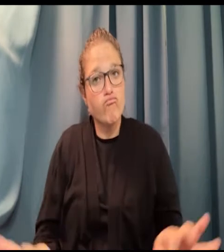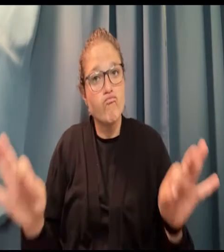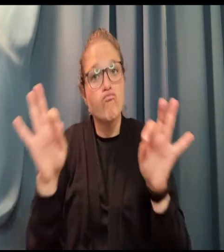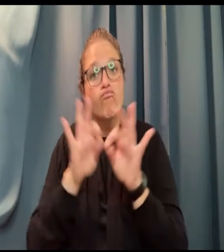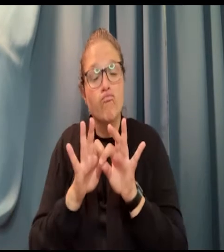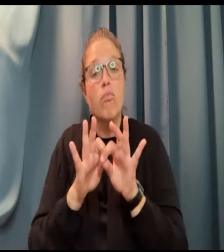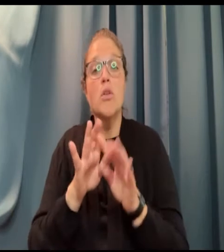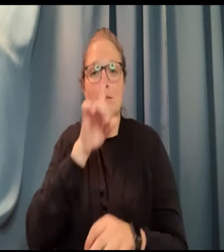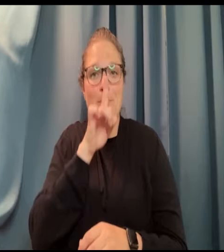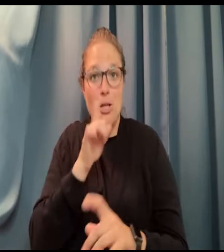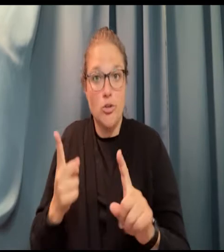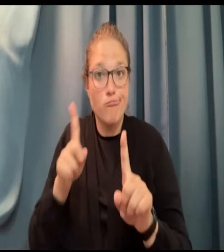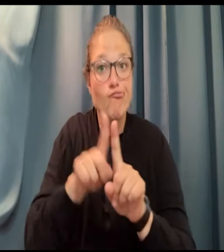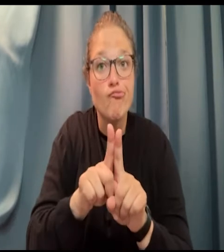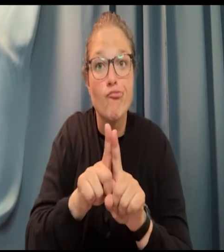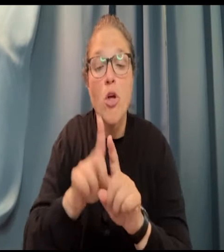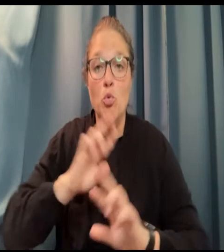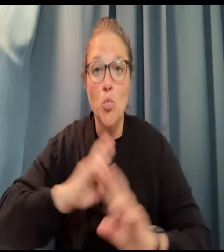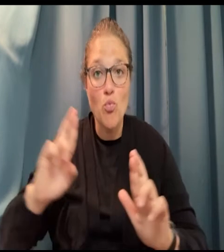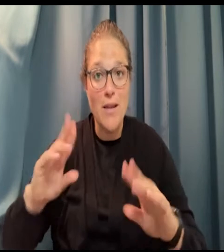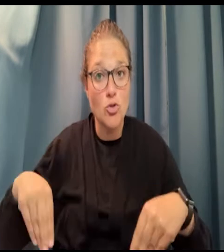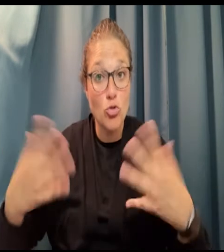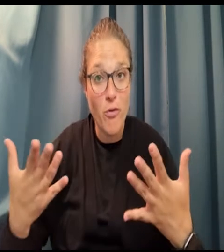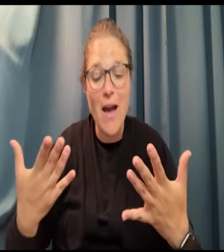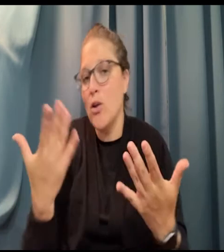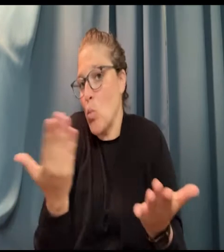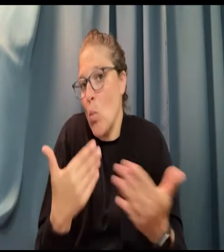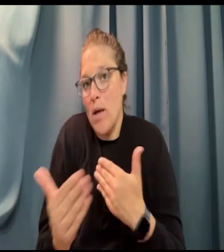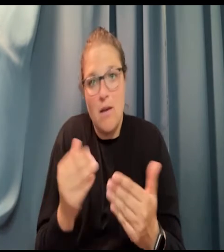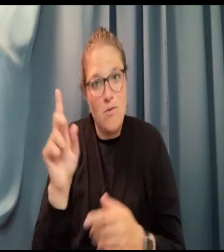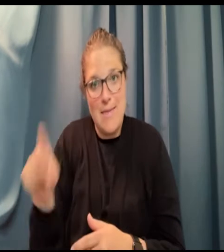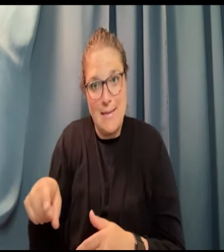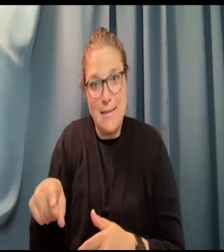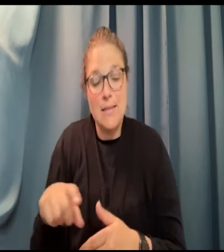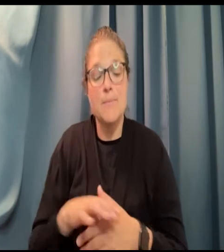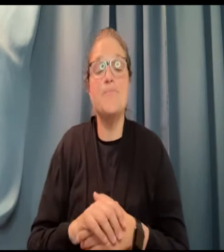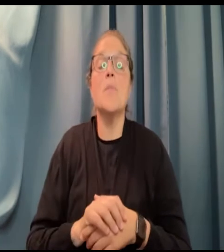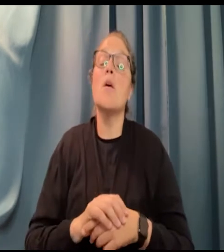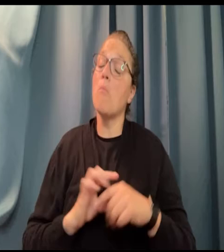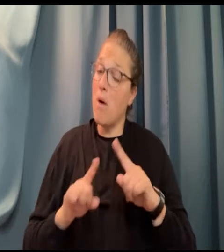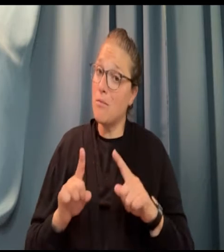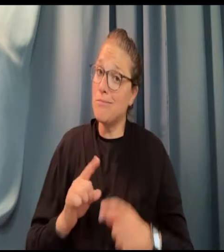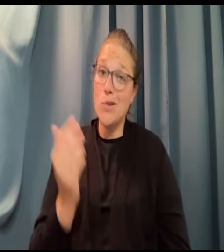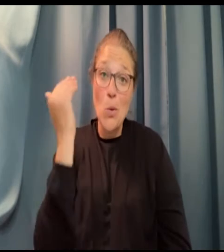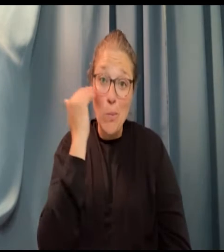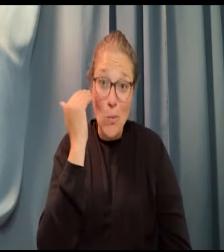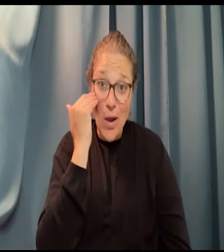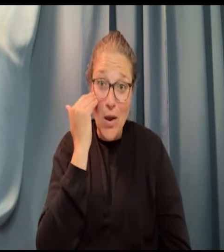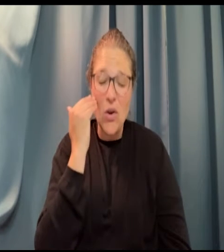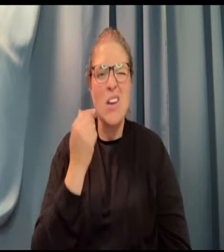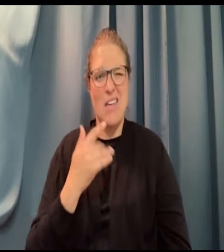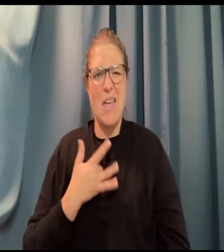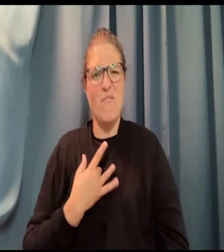of excellent service is to be right on top of people's needs, even before they ask. But be aware that